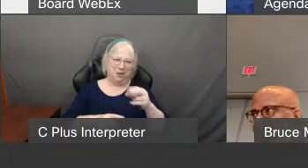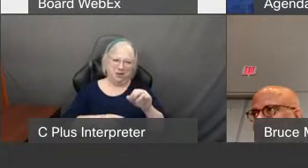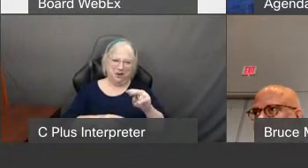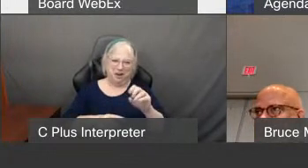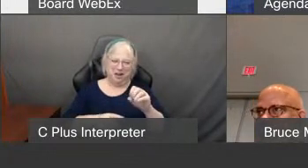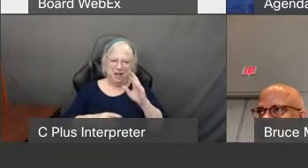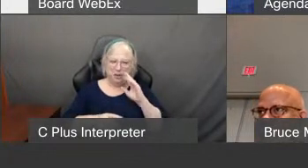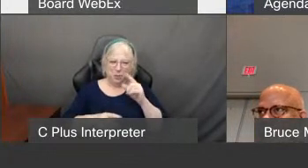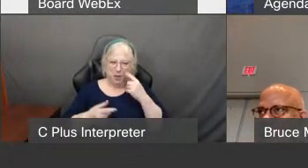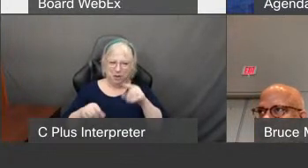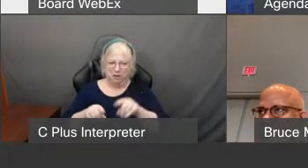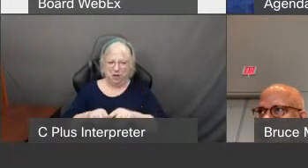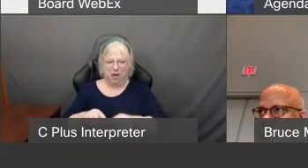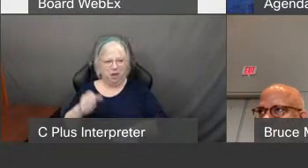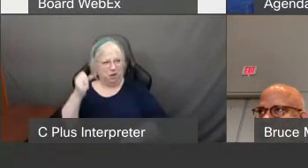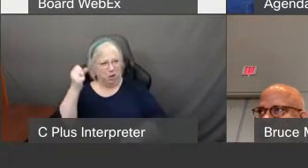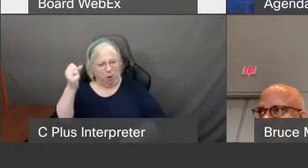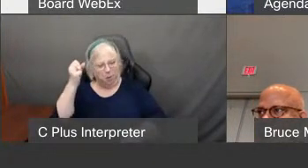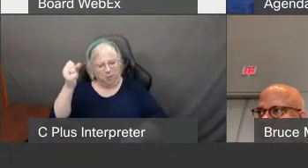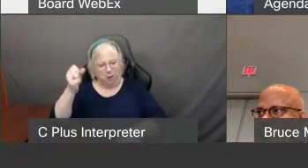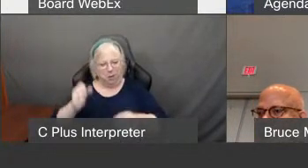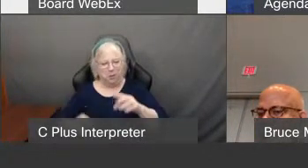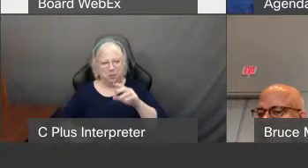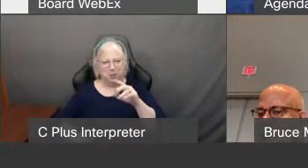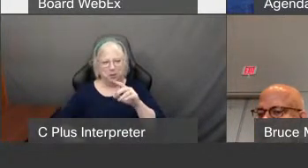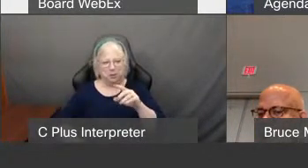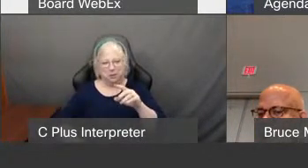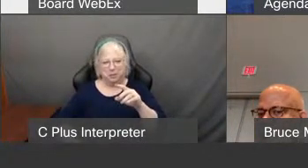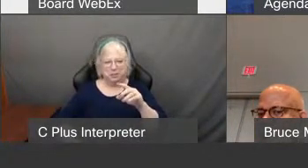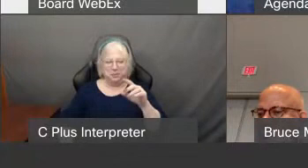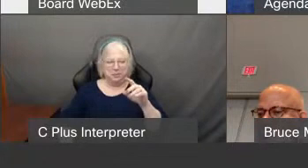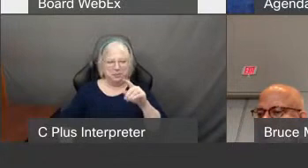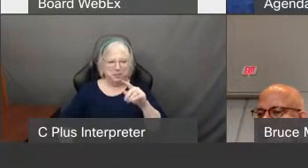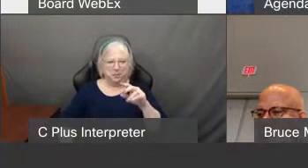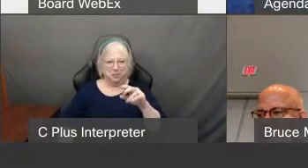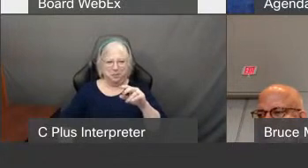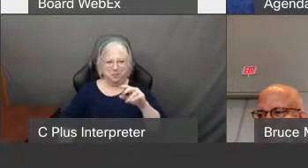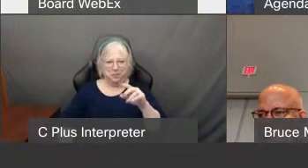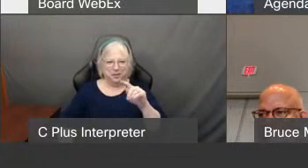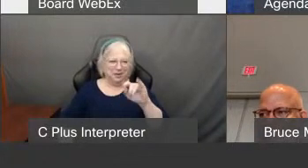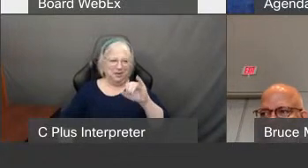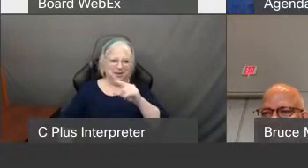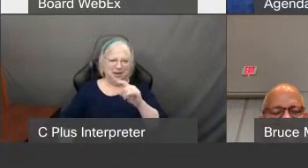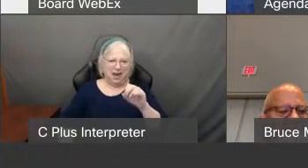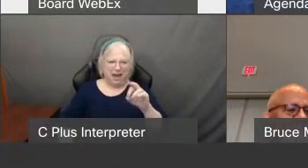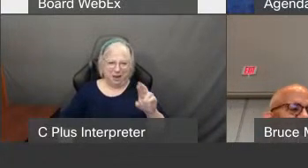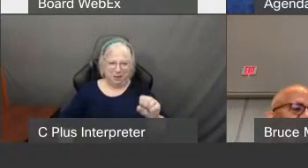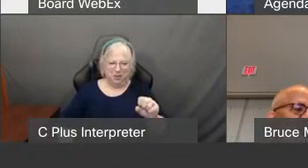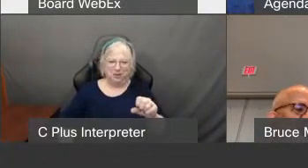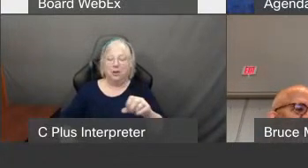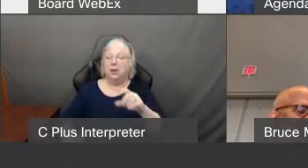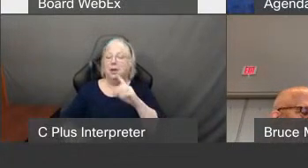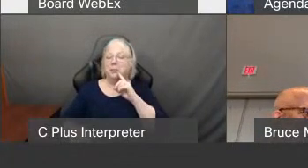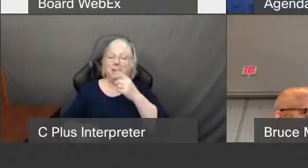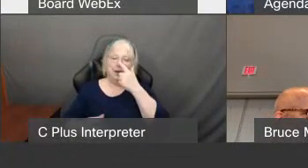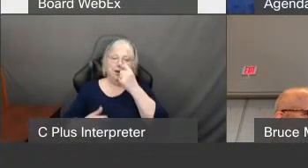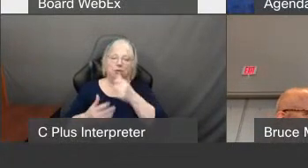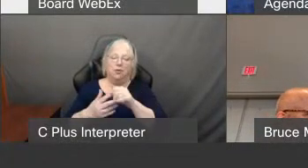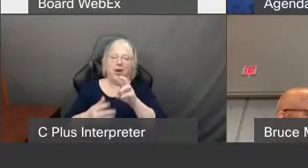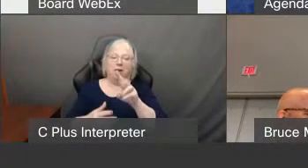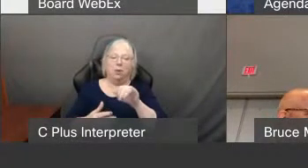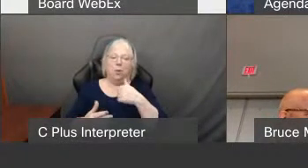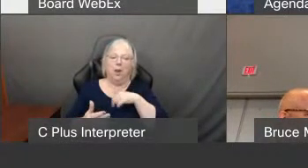Roll tried. Well, I would say this, that, you know, it's interesting how we approach education. I must say